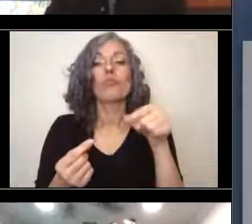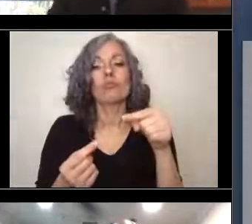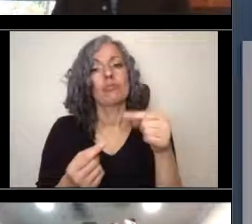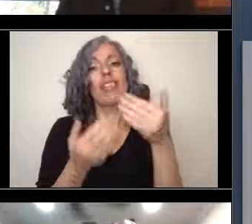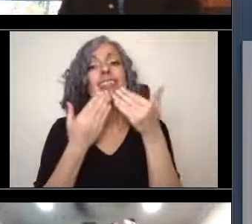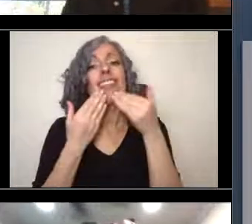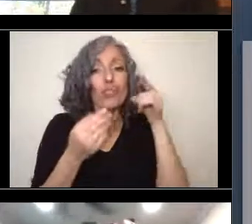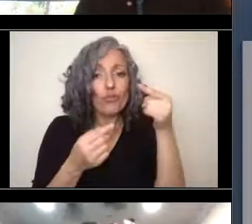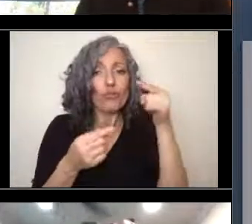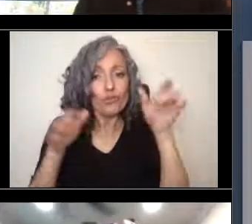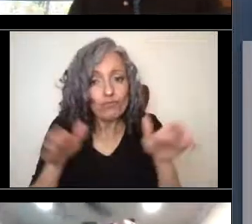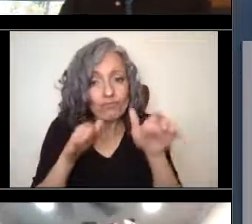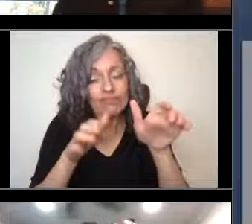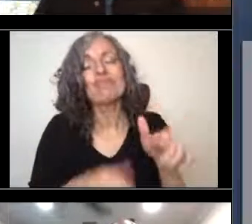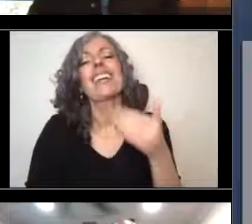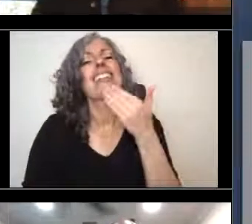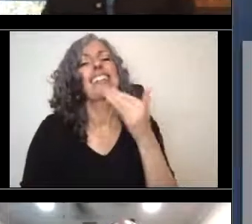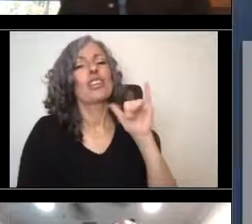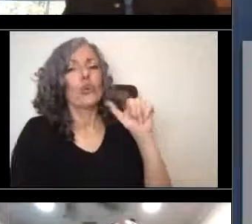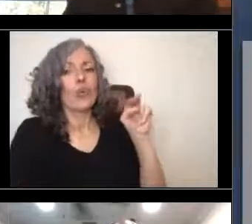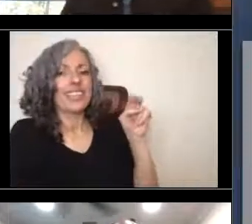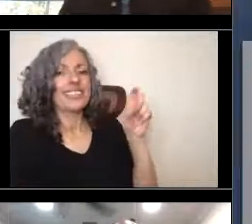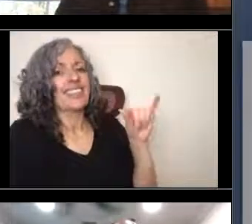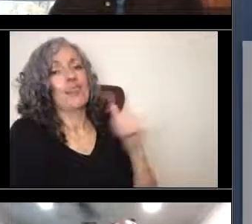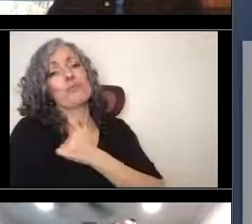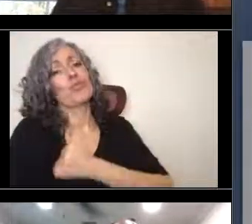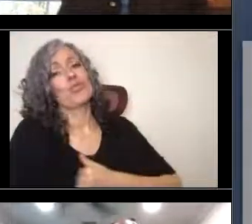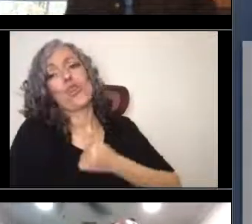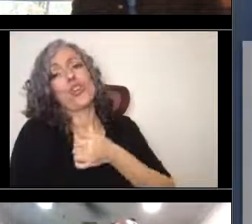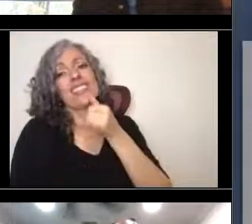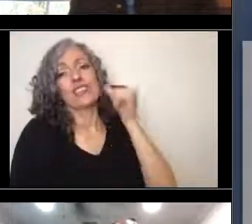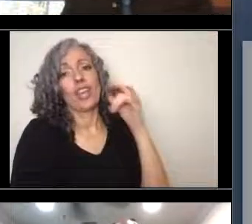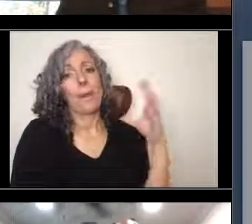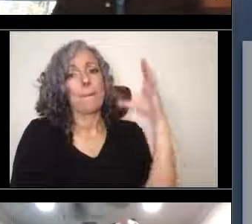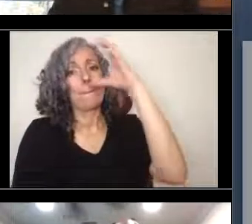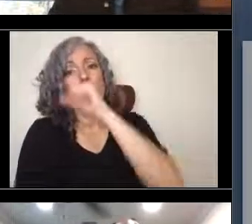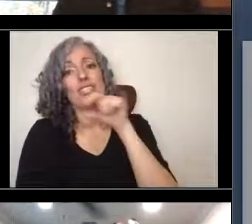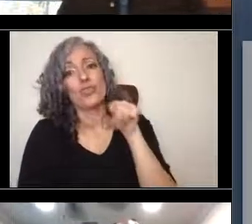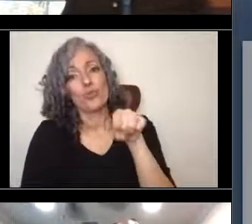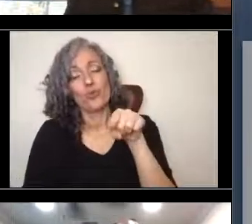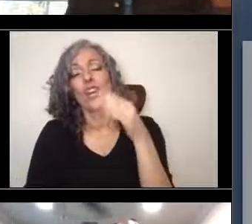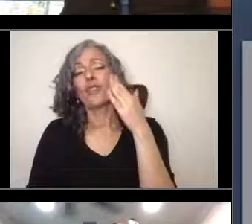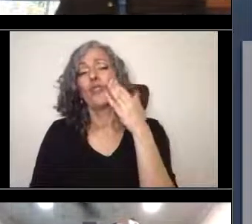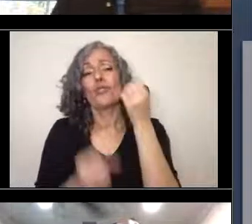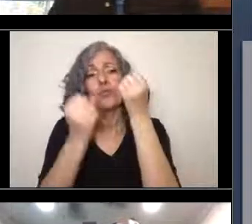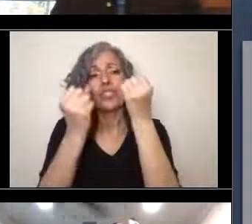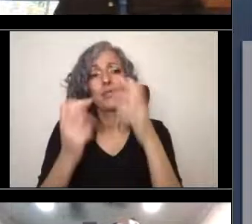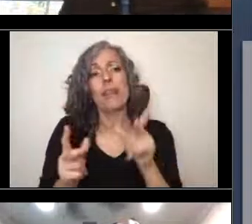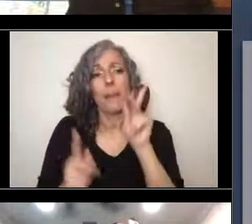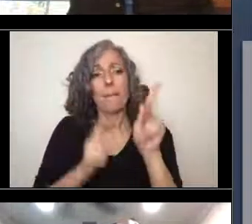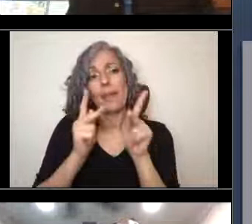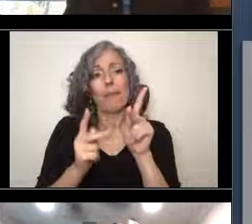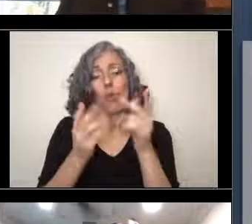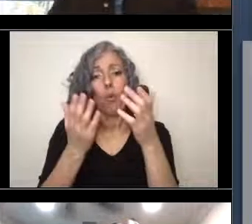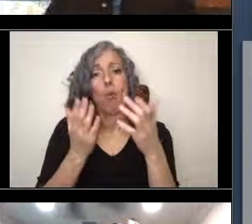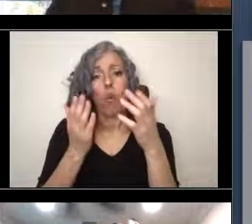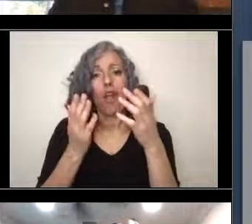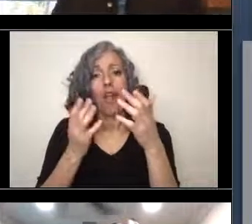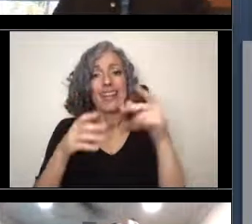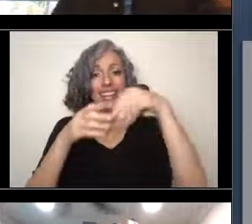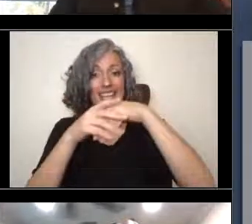Thank you, Andy. And I'm sorry we didn't get to you yesterday. I know there were a lot of folks here that wanted to speak in person. Obviously, we had a lot of